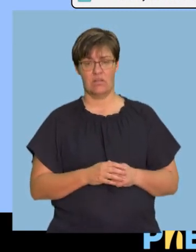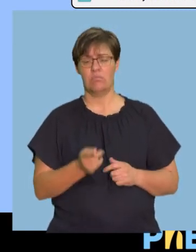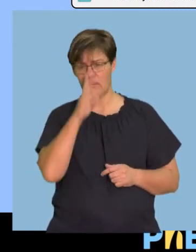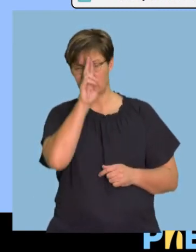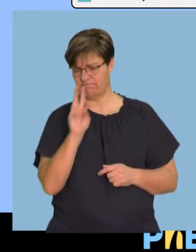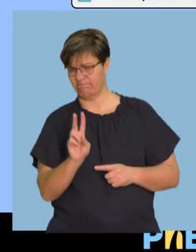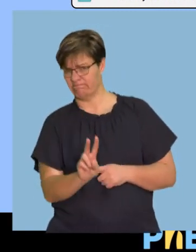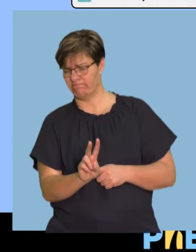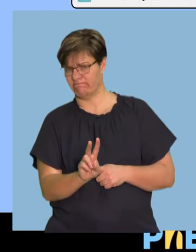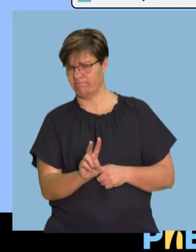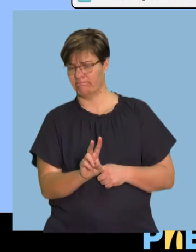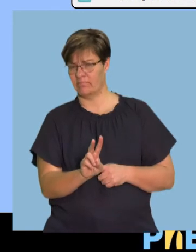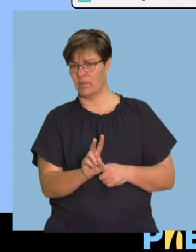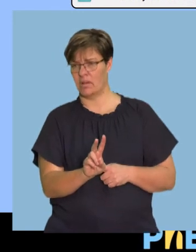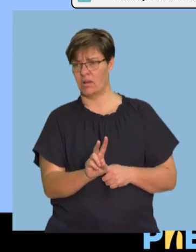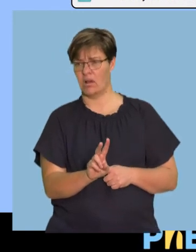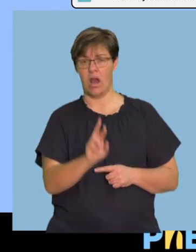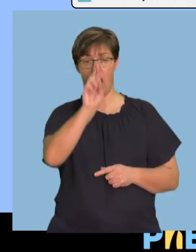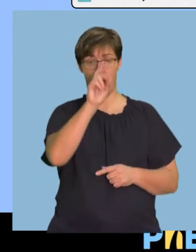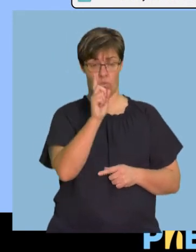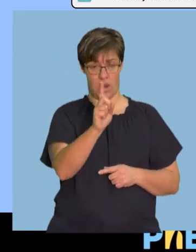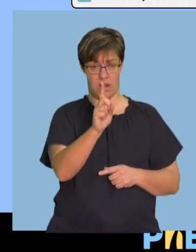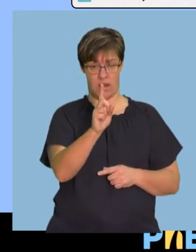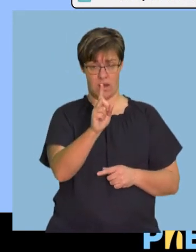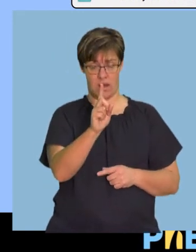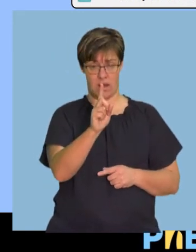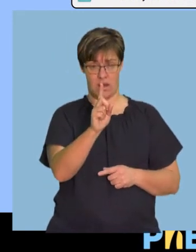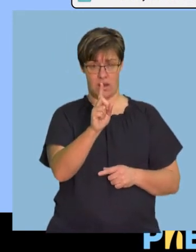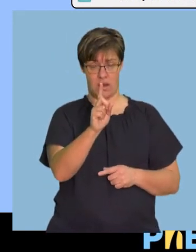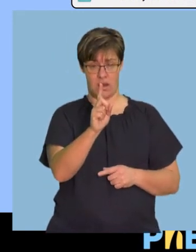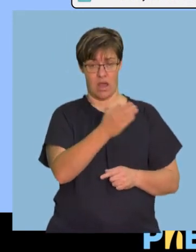also notice that the current that goes through R1 is